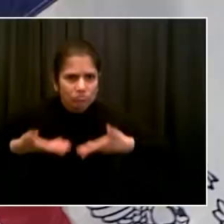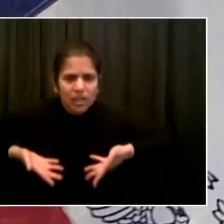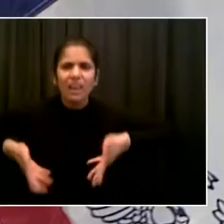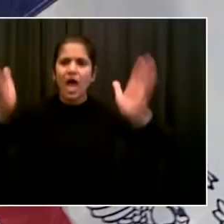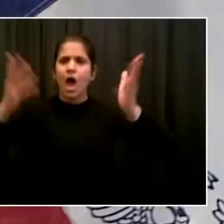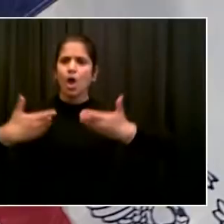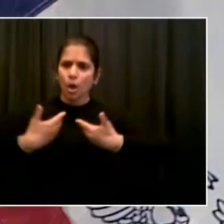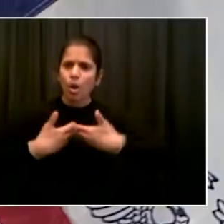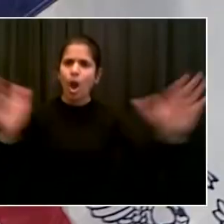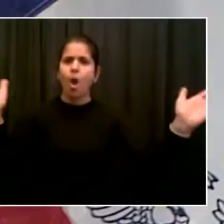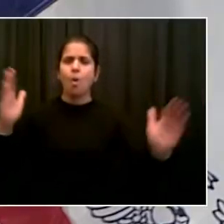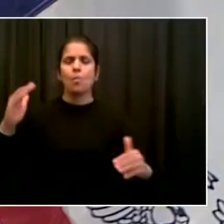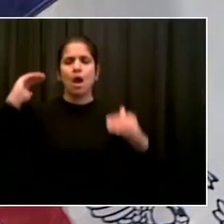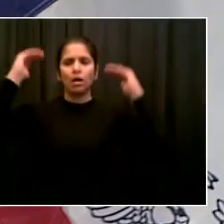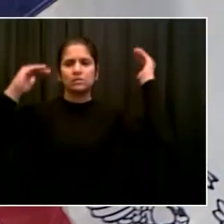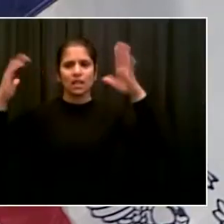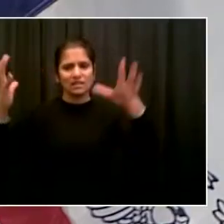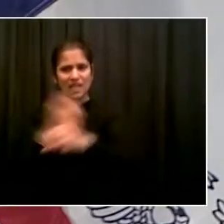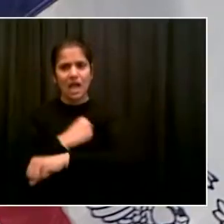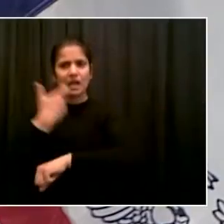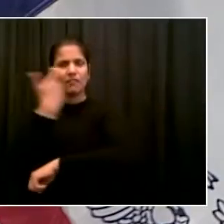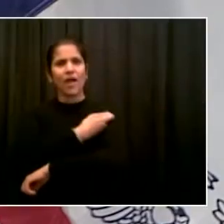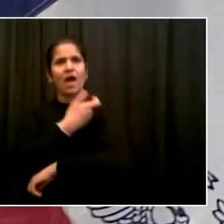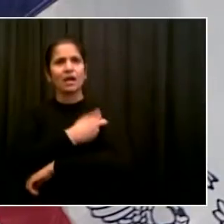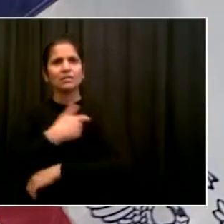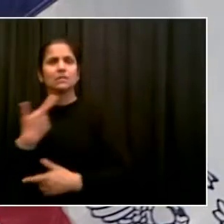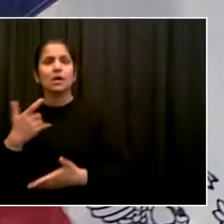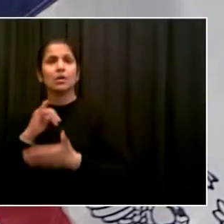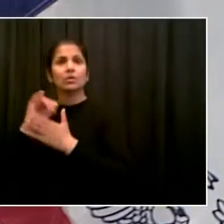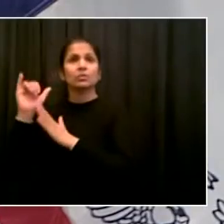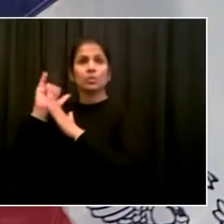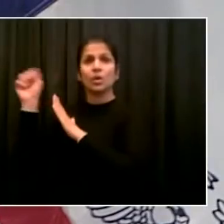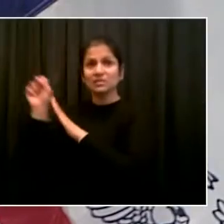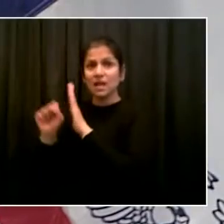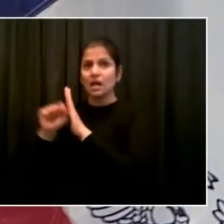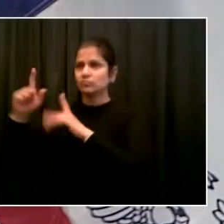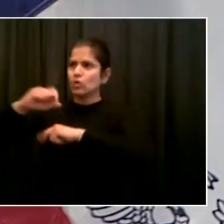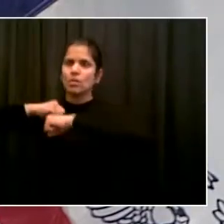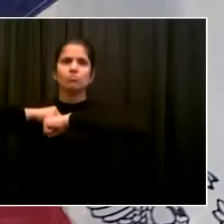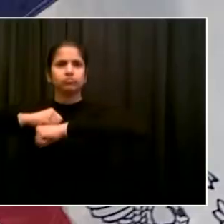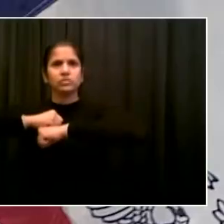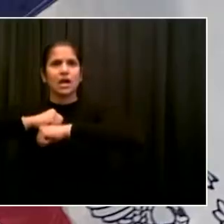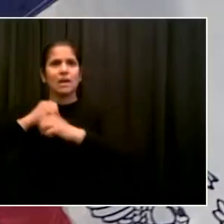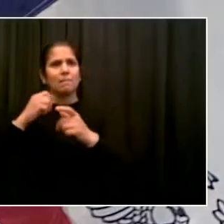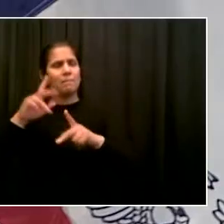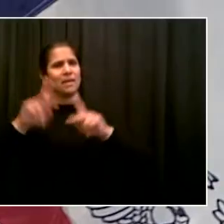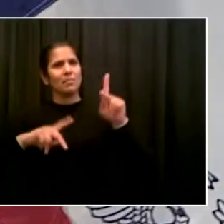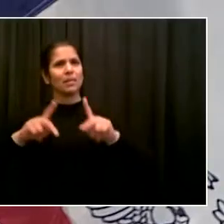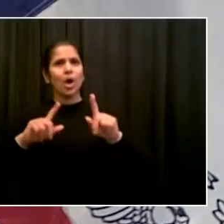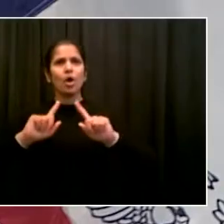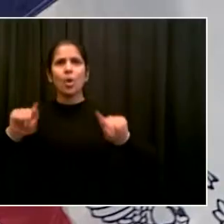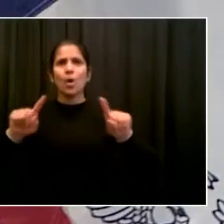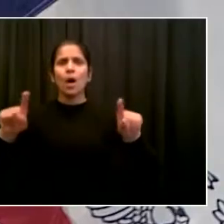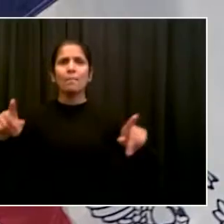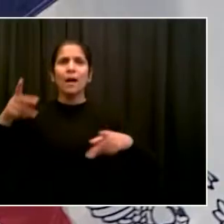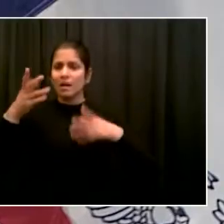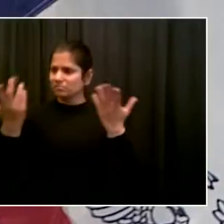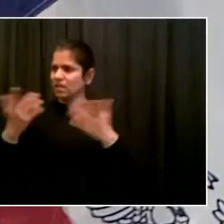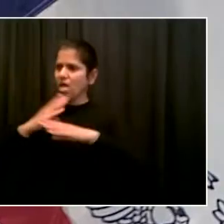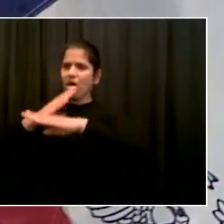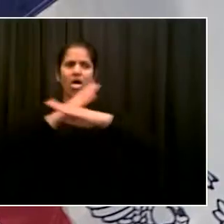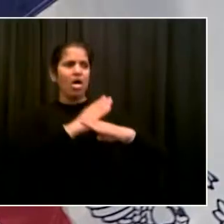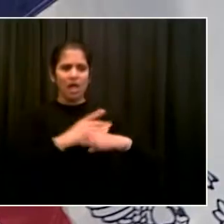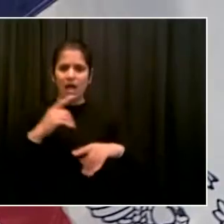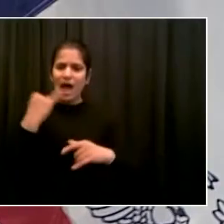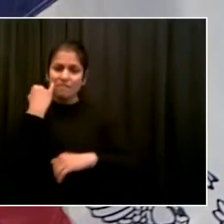able to vaccinate anyone at any site. That's been overcome now, thank God, but another example of why we need local control.